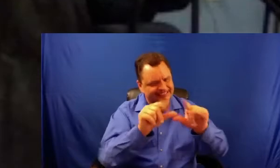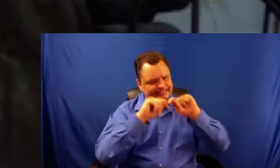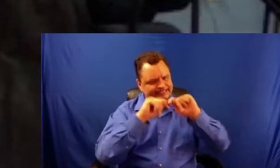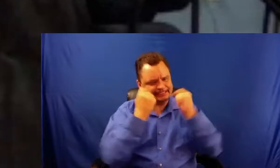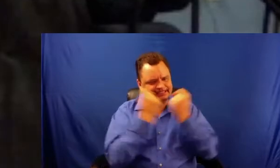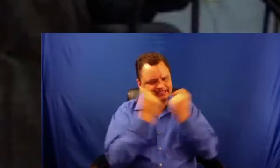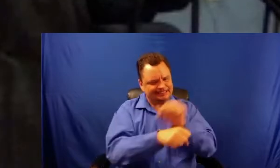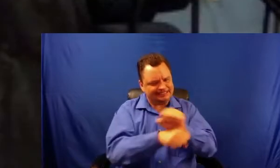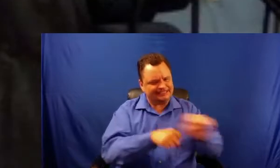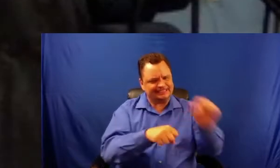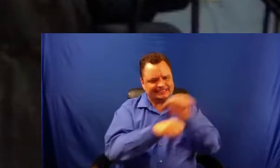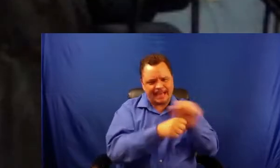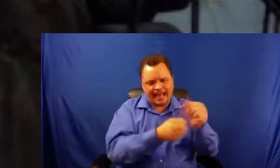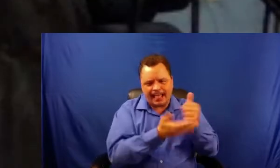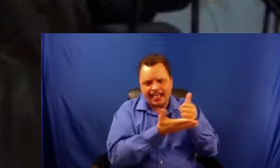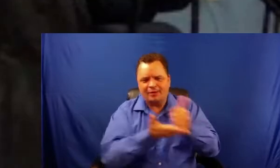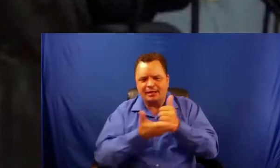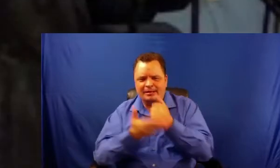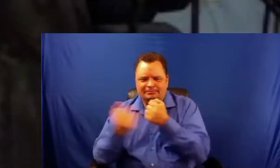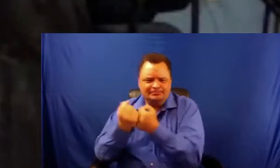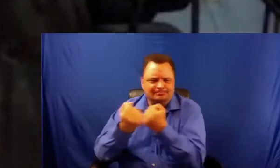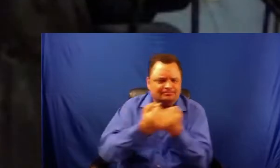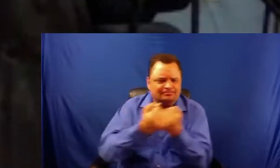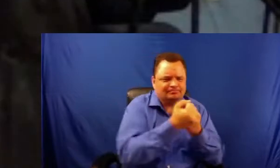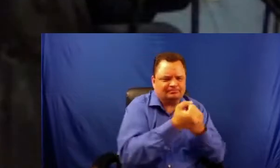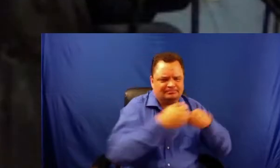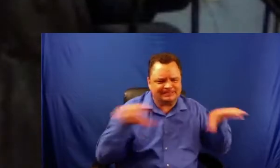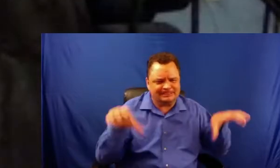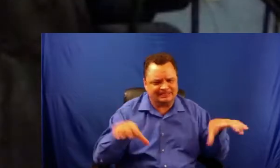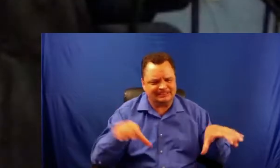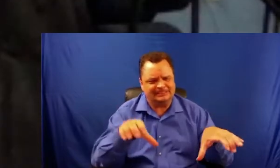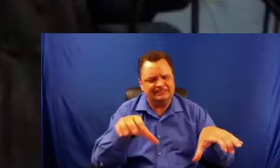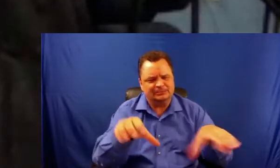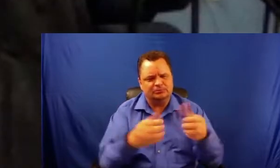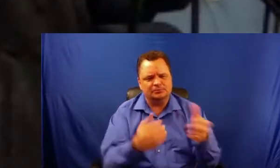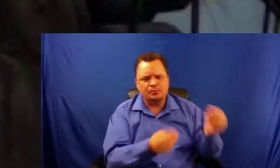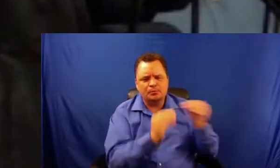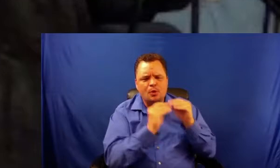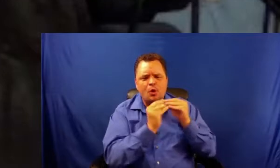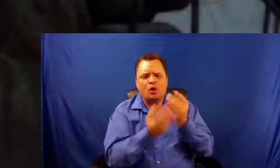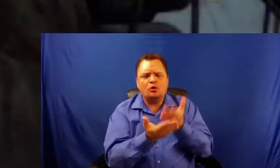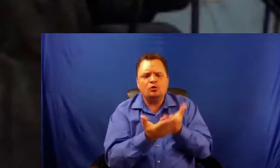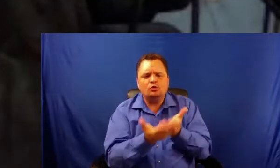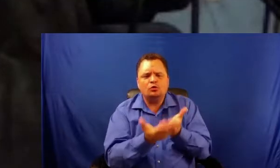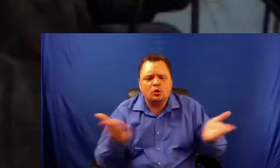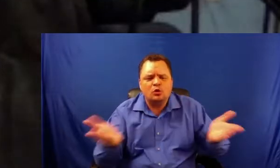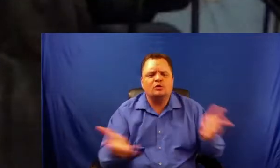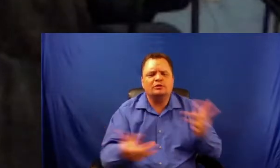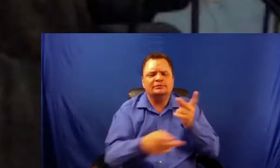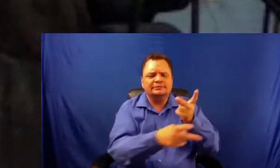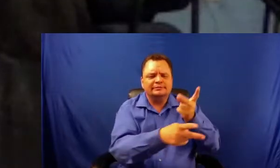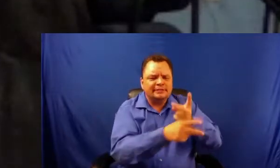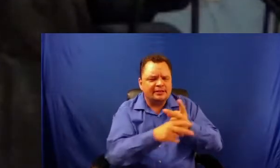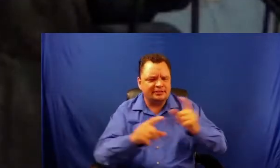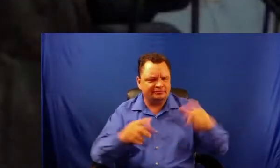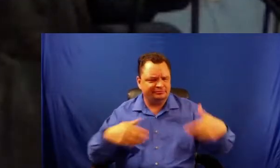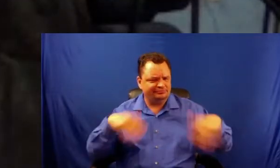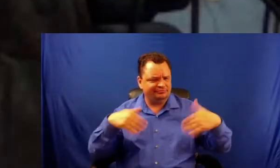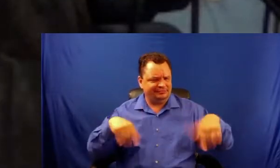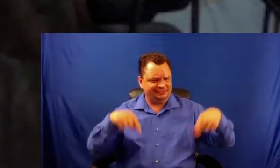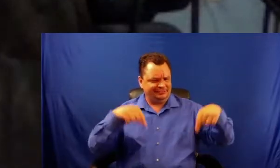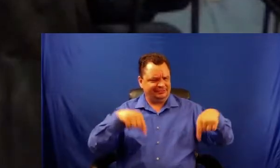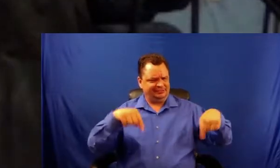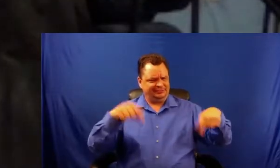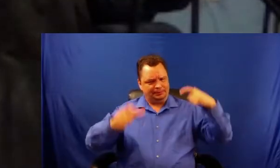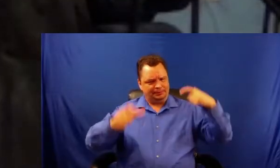additional resources to make sure that we're taking care of now the biggest, most populous county, as